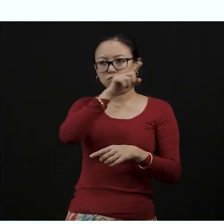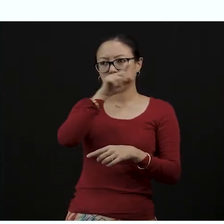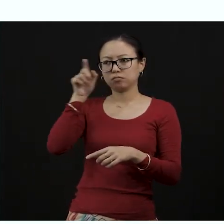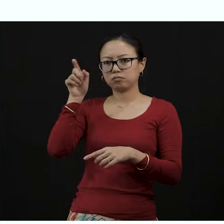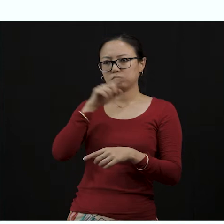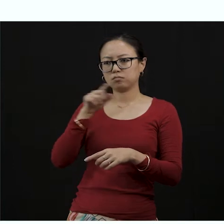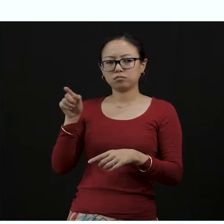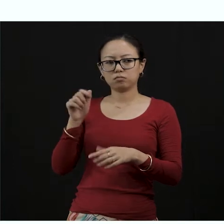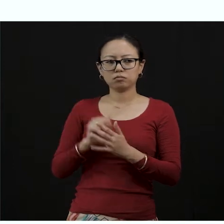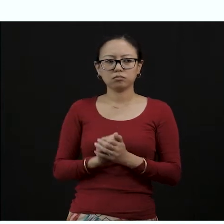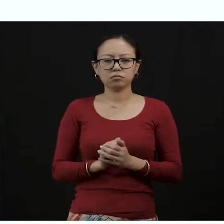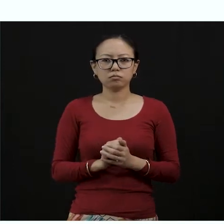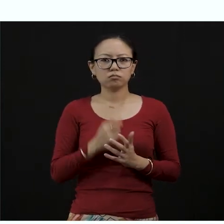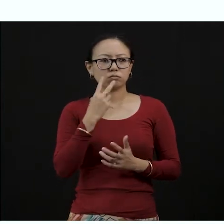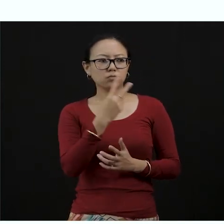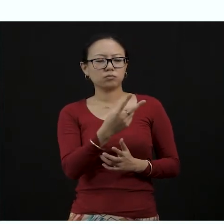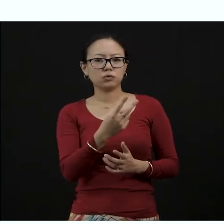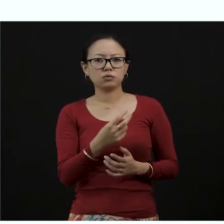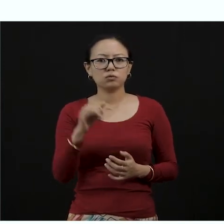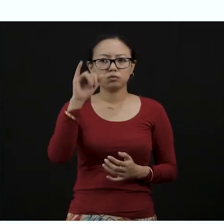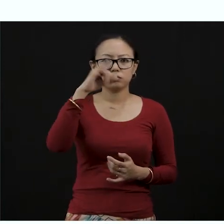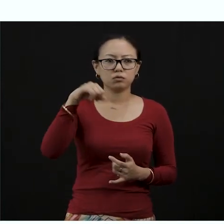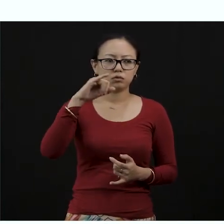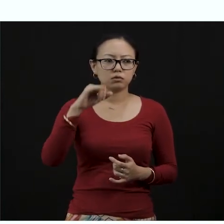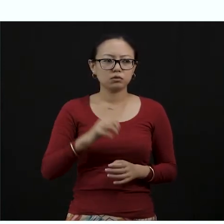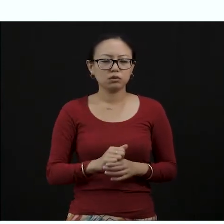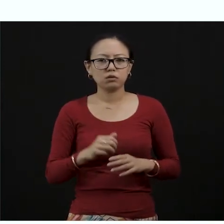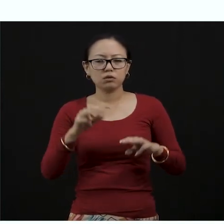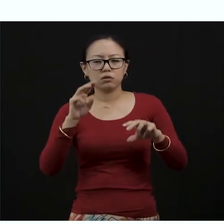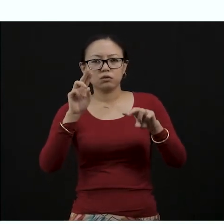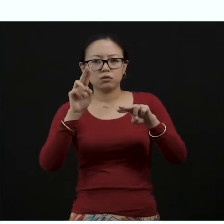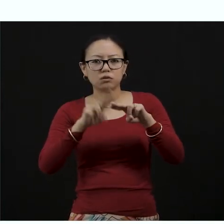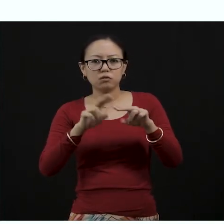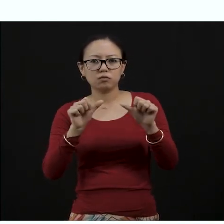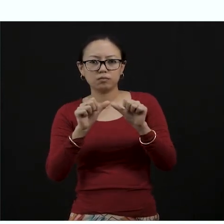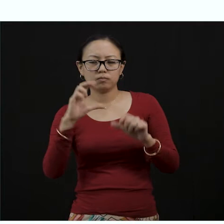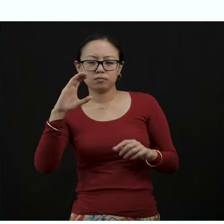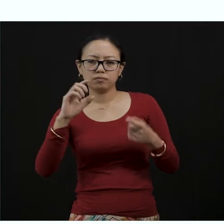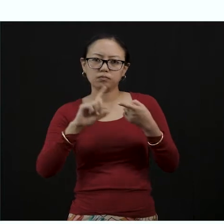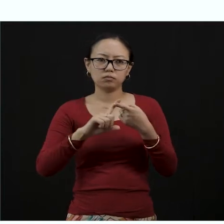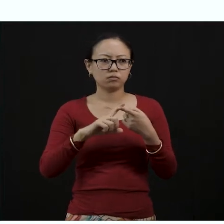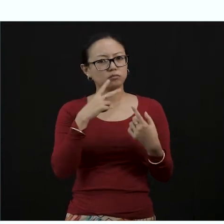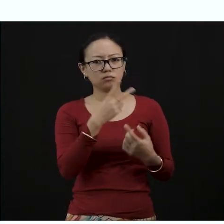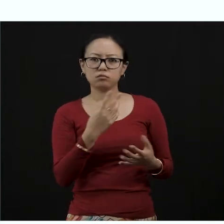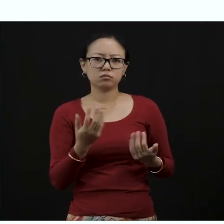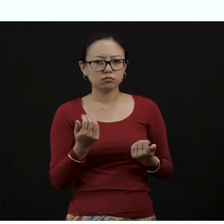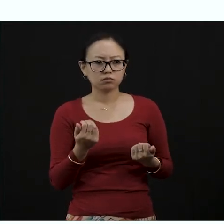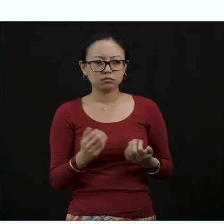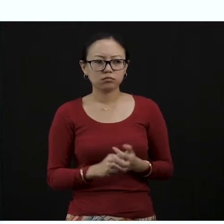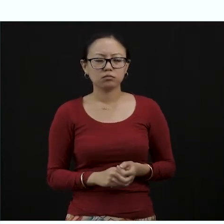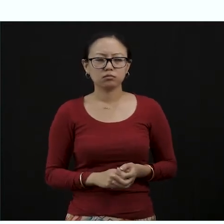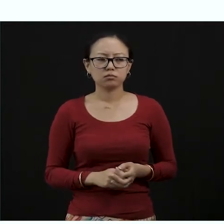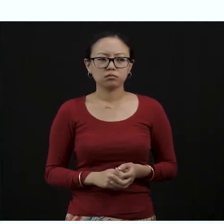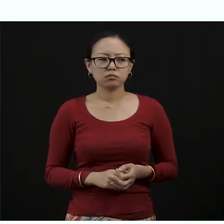faces, 6 faces. So the surface of the solid is called the face. And